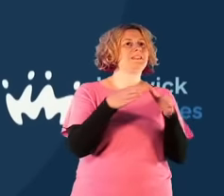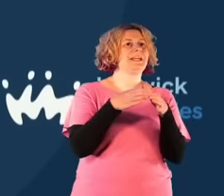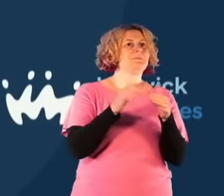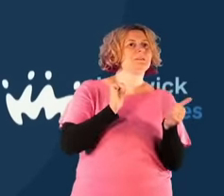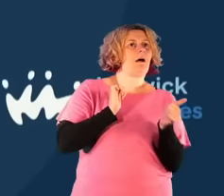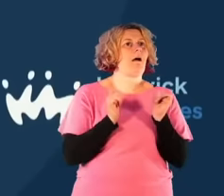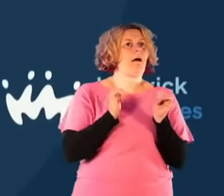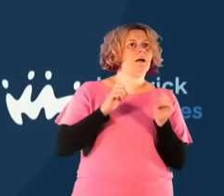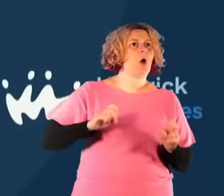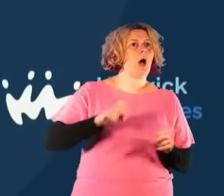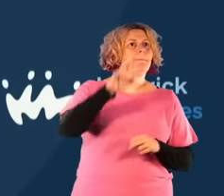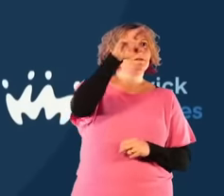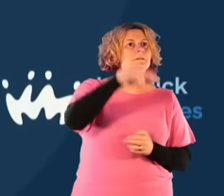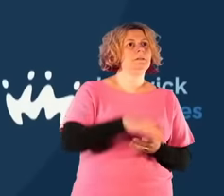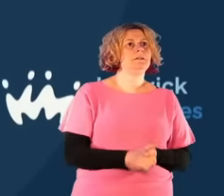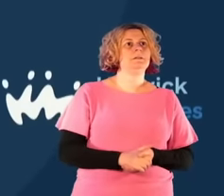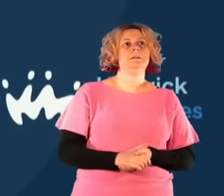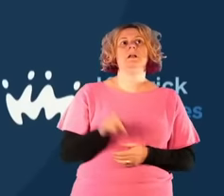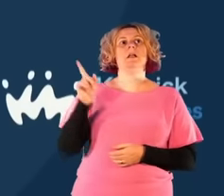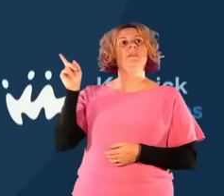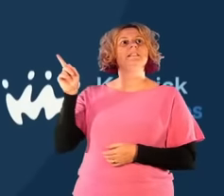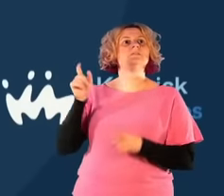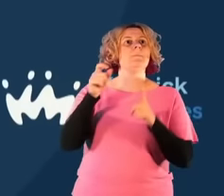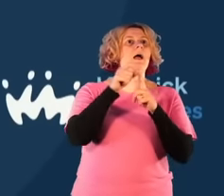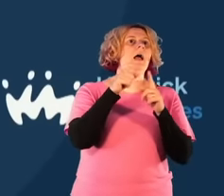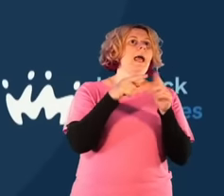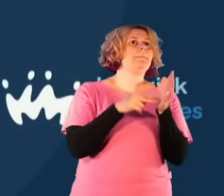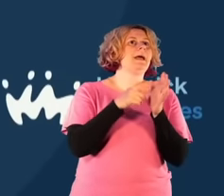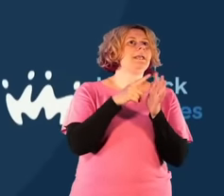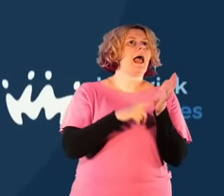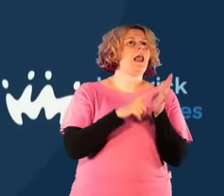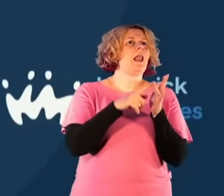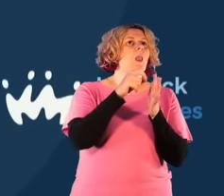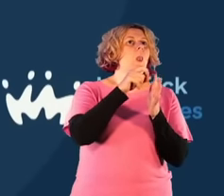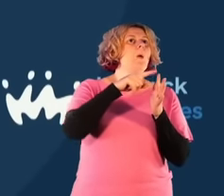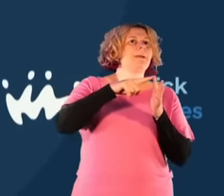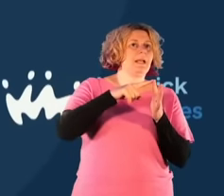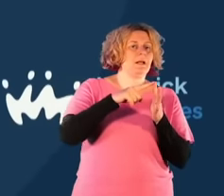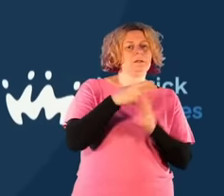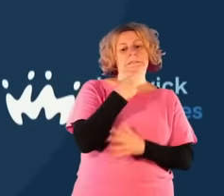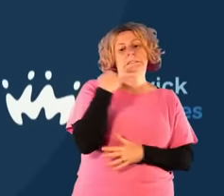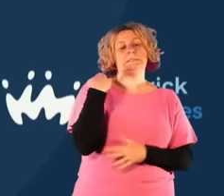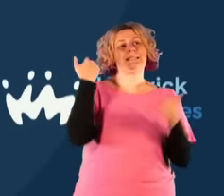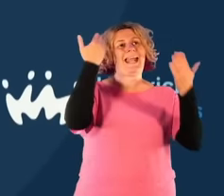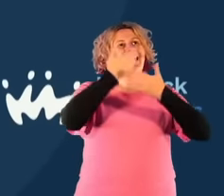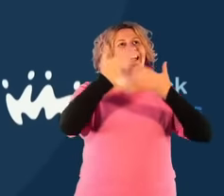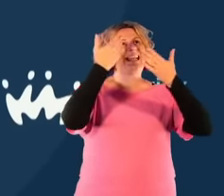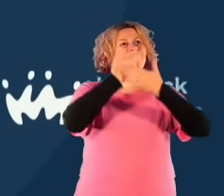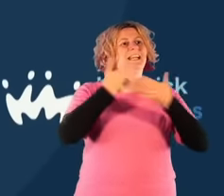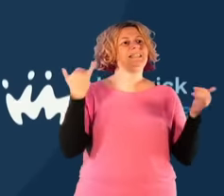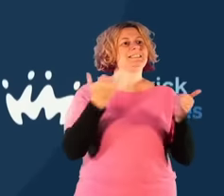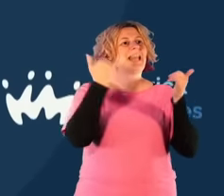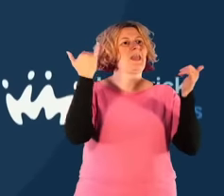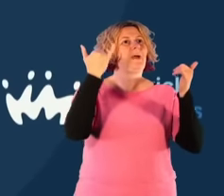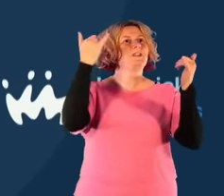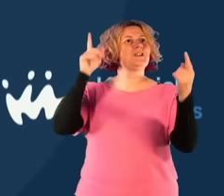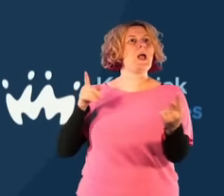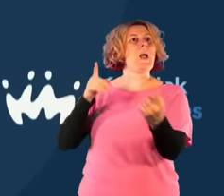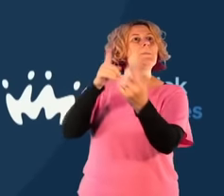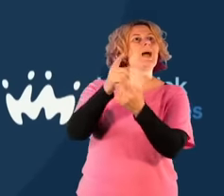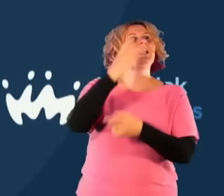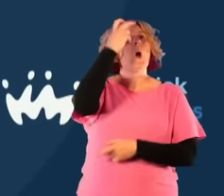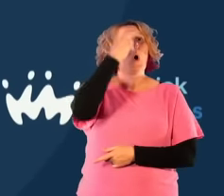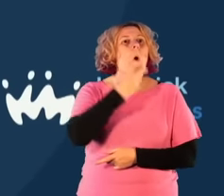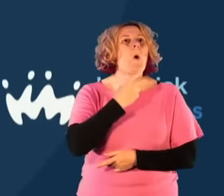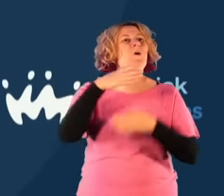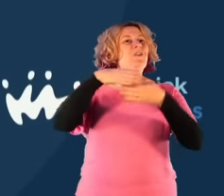more from Penelope. Share this image from the evening celebration. Great to see so many old friends and new meeting